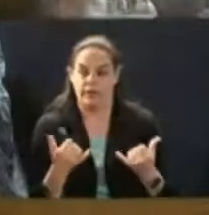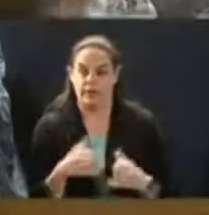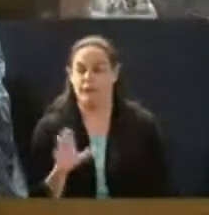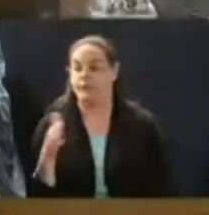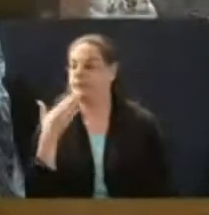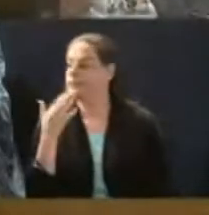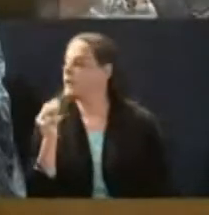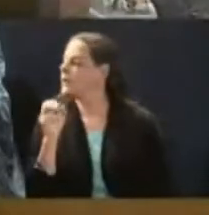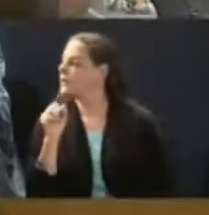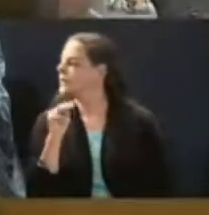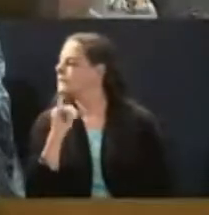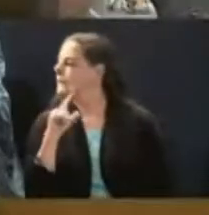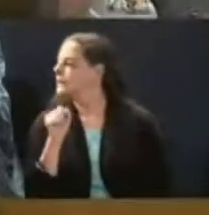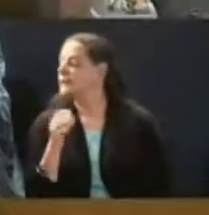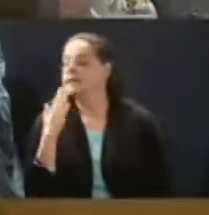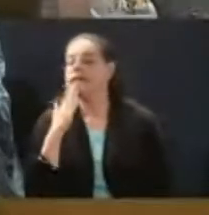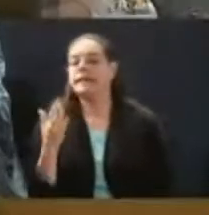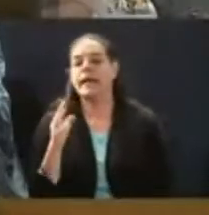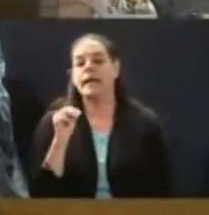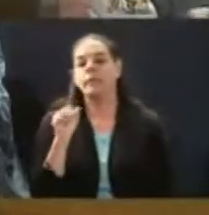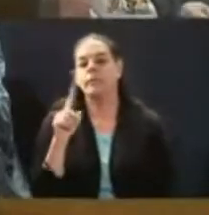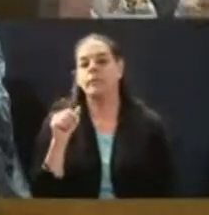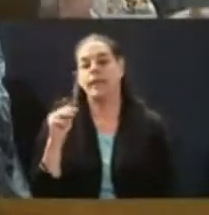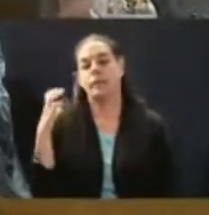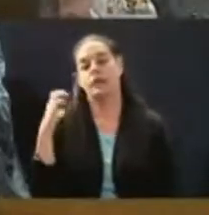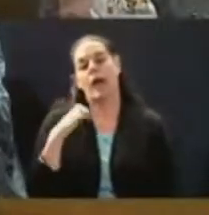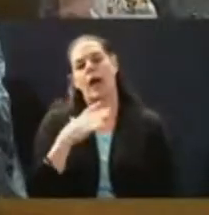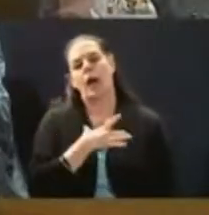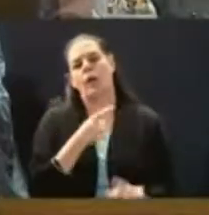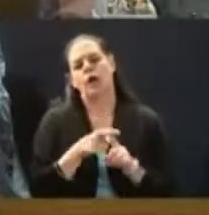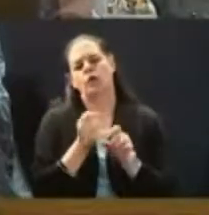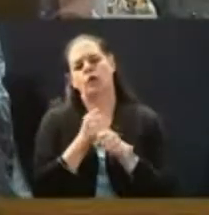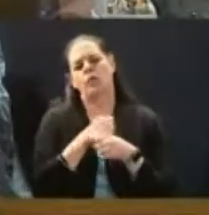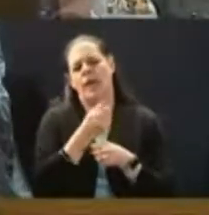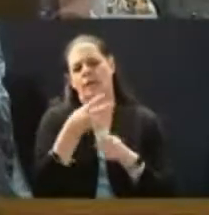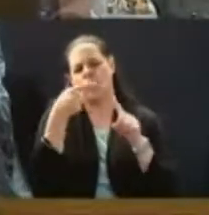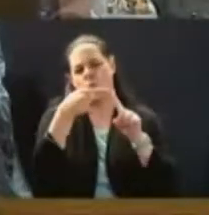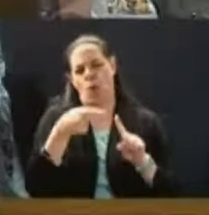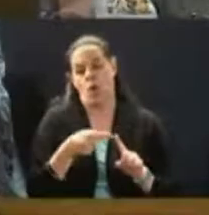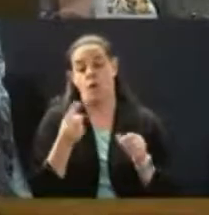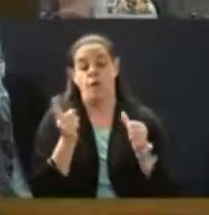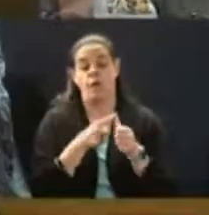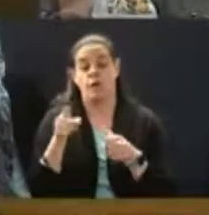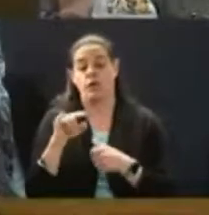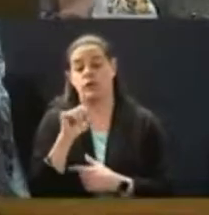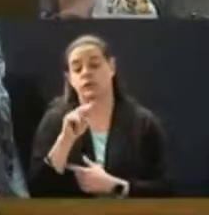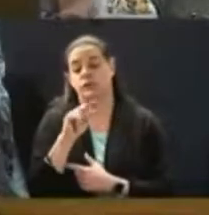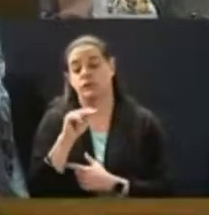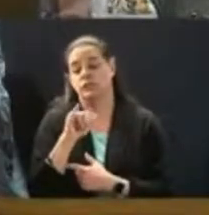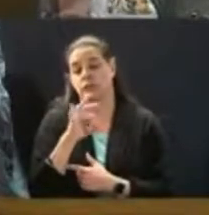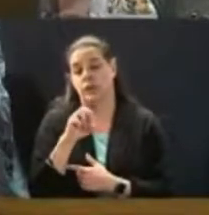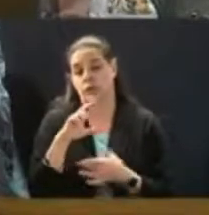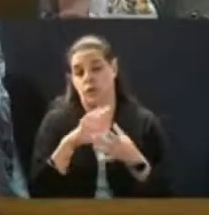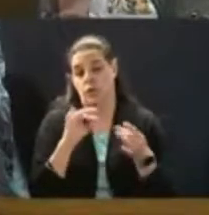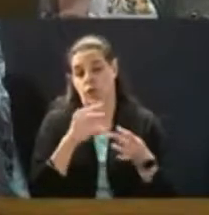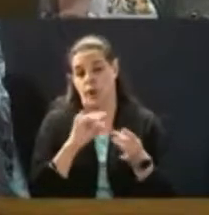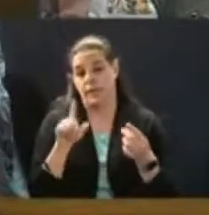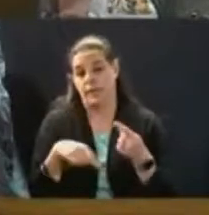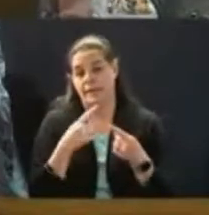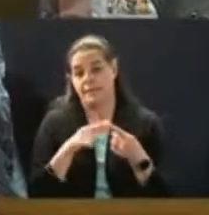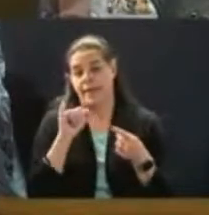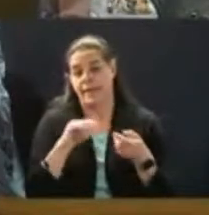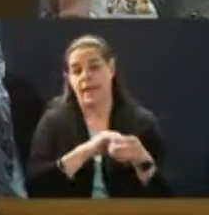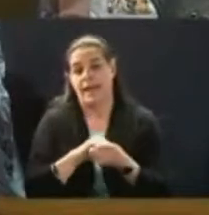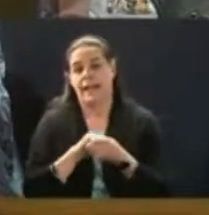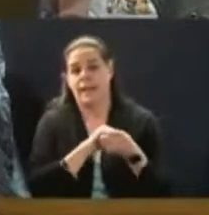Mounds? Thank you, Madam Chair. I'd like to make a couple of points. First, to Jennifer's comments about the